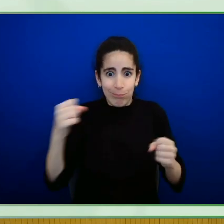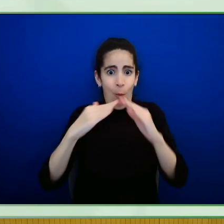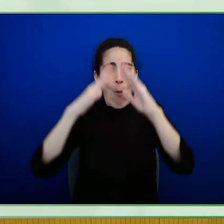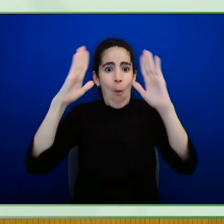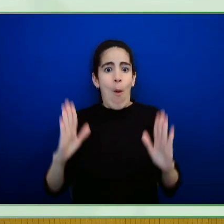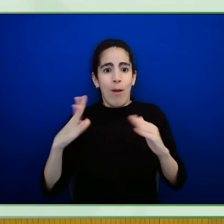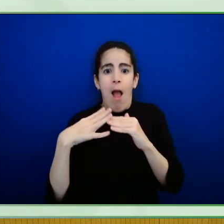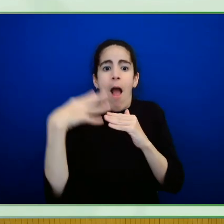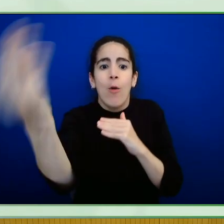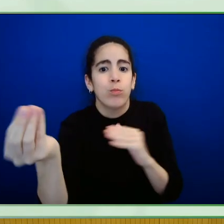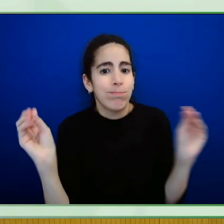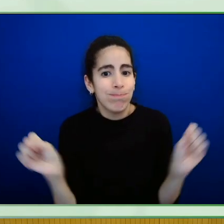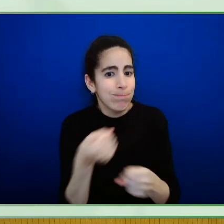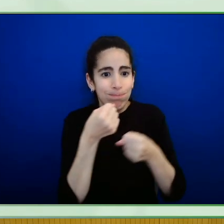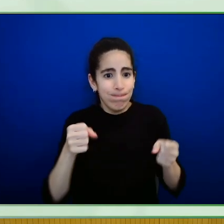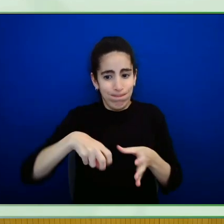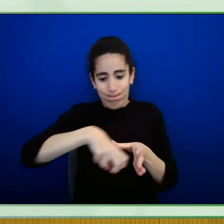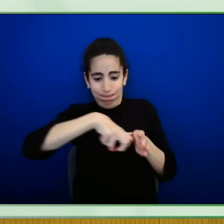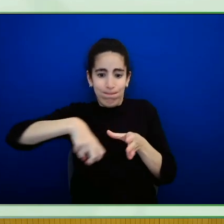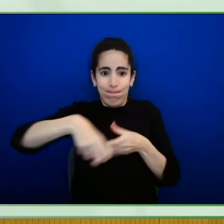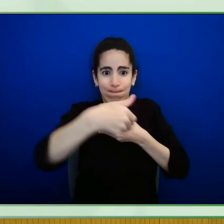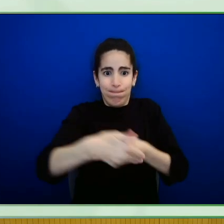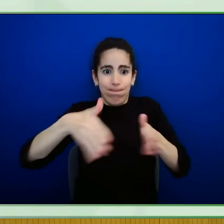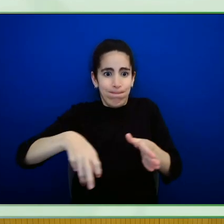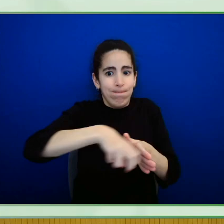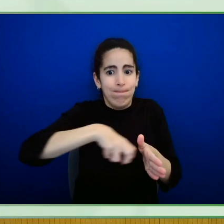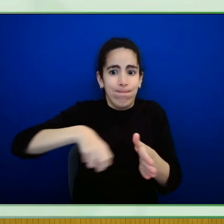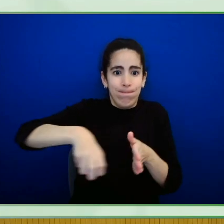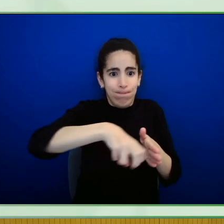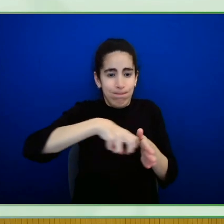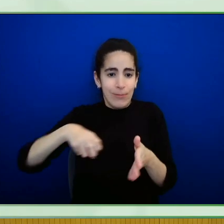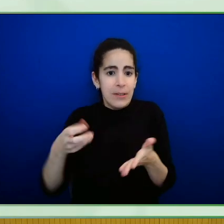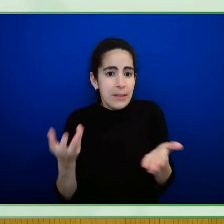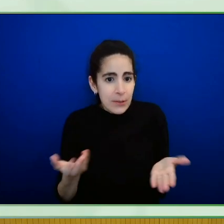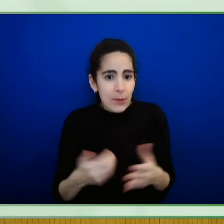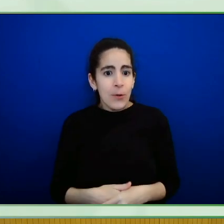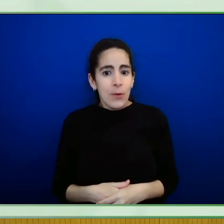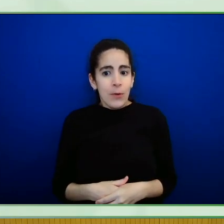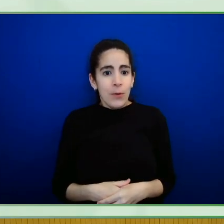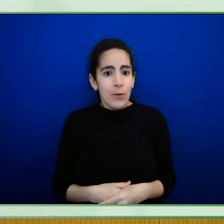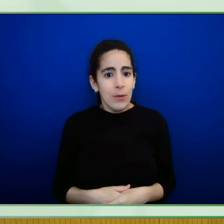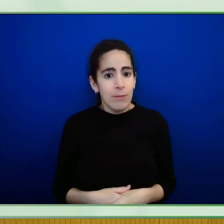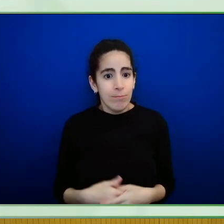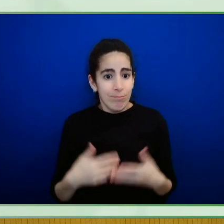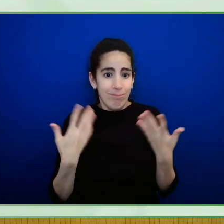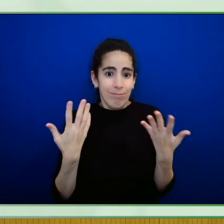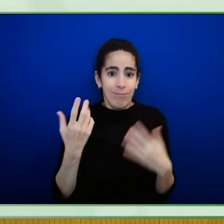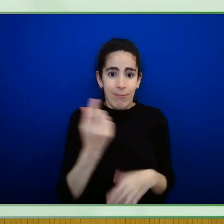lifelong. All of us were in 2020 with the COVID in